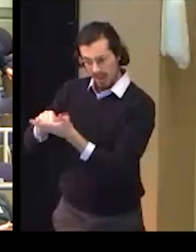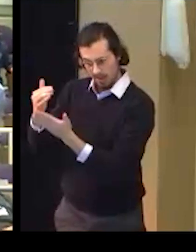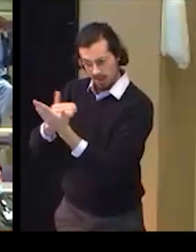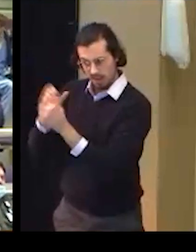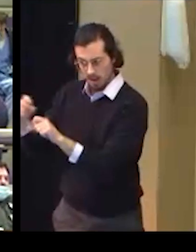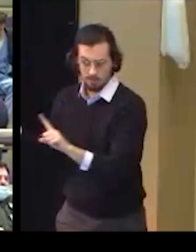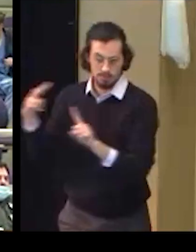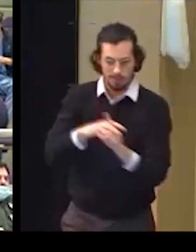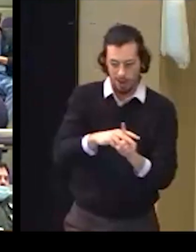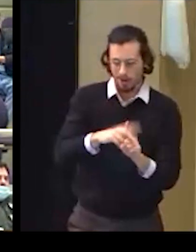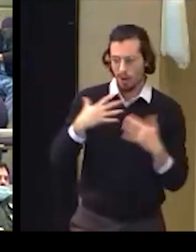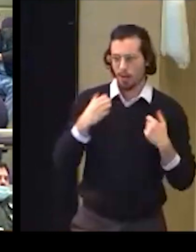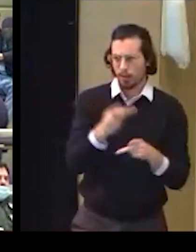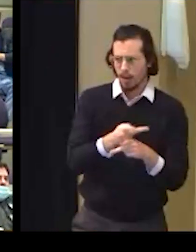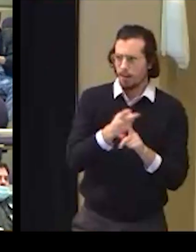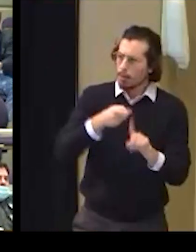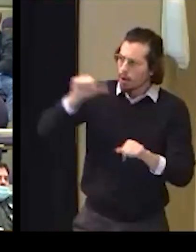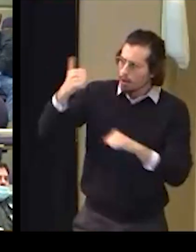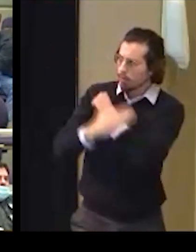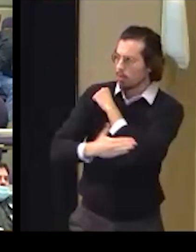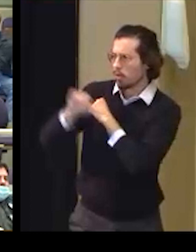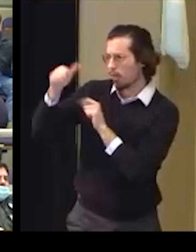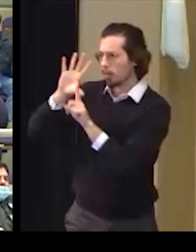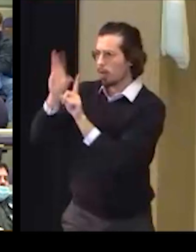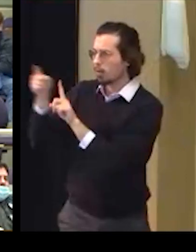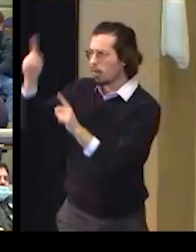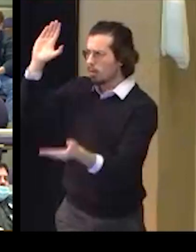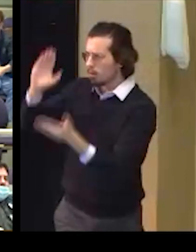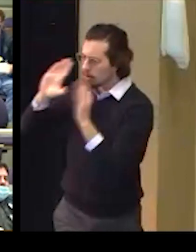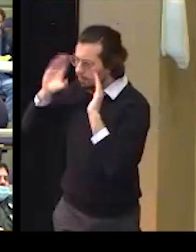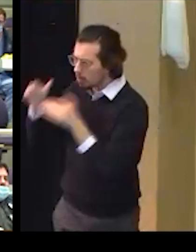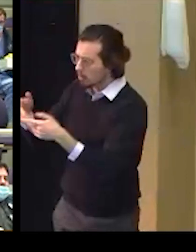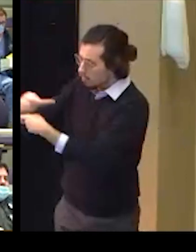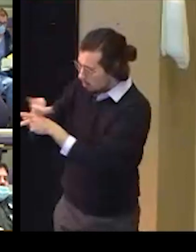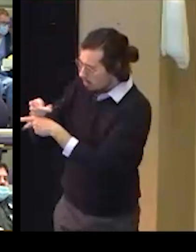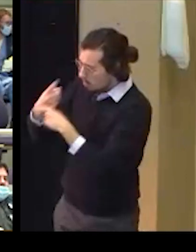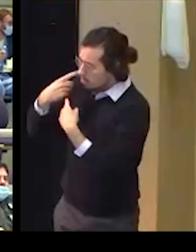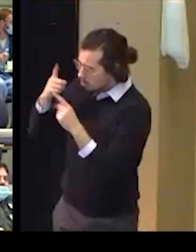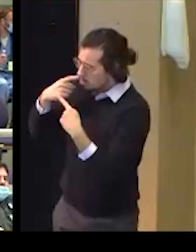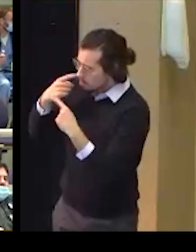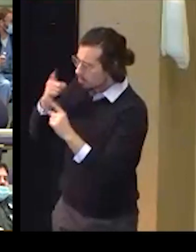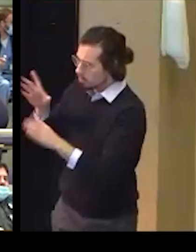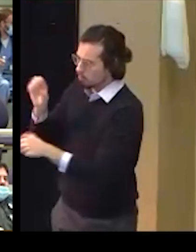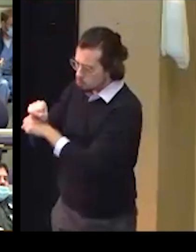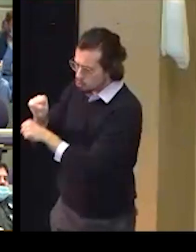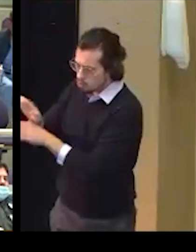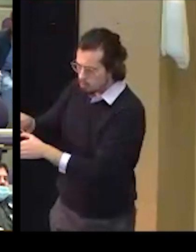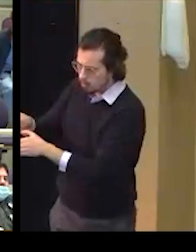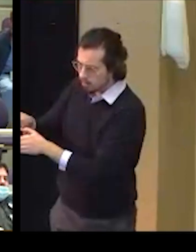from other countries, other cultures that have less of a focus on the high productivity, high achievement realm?